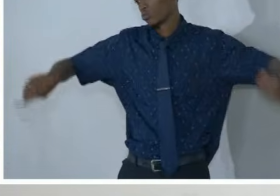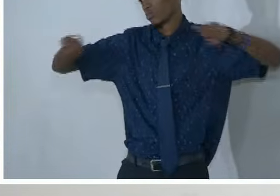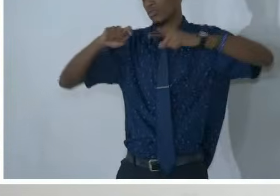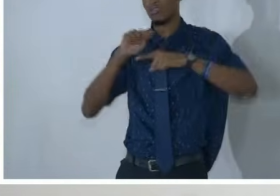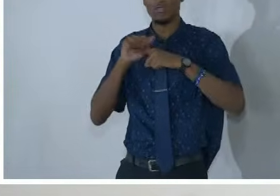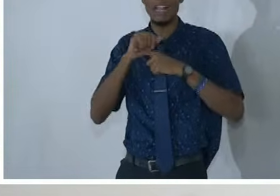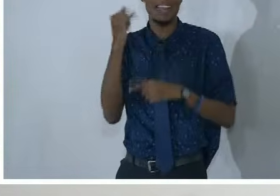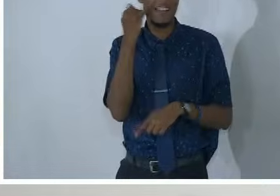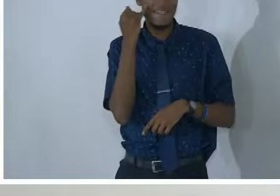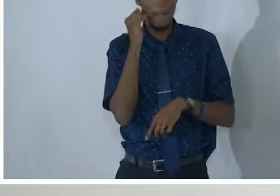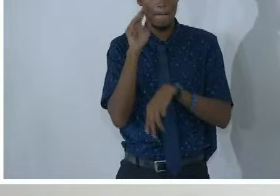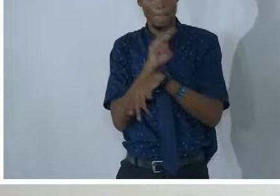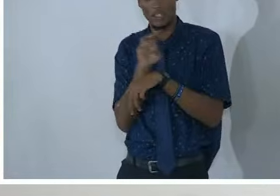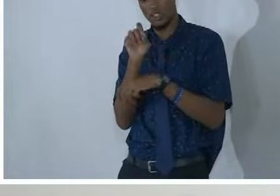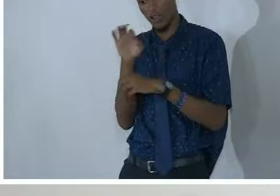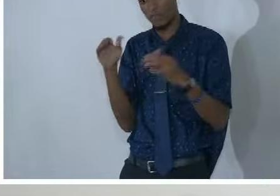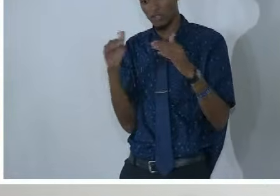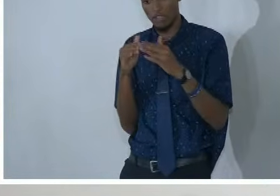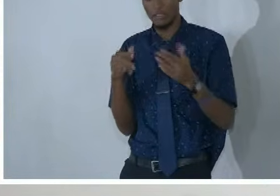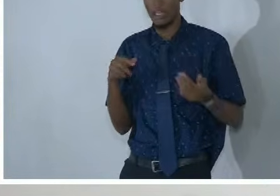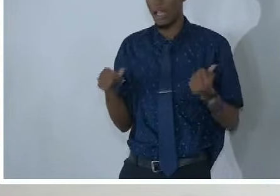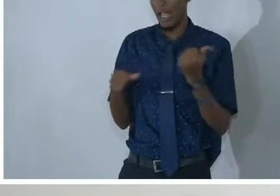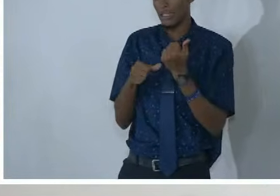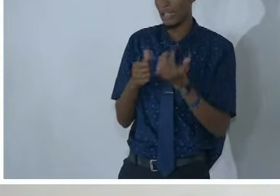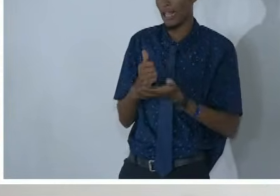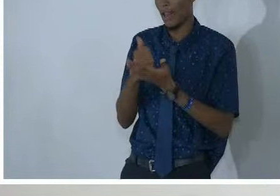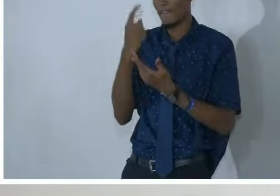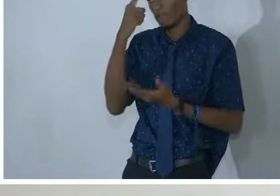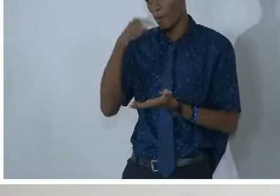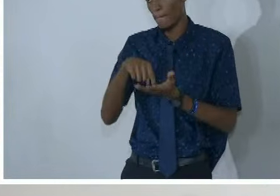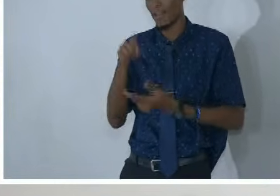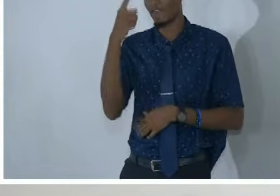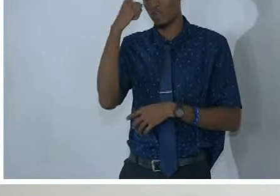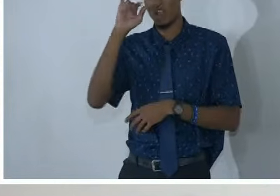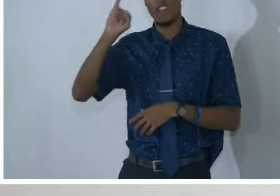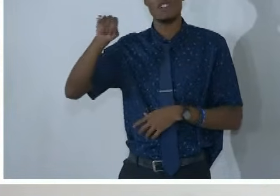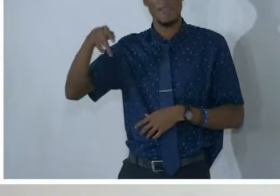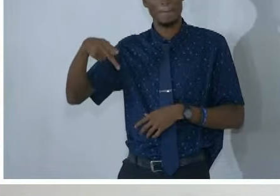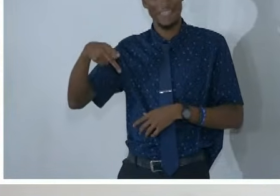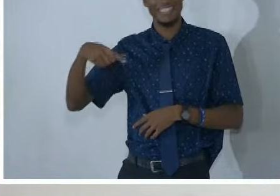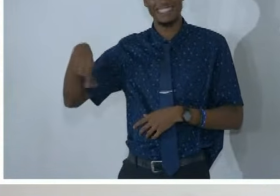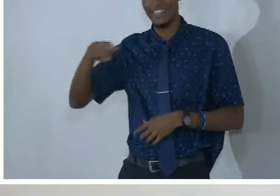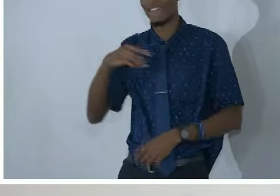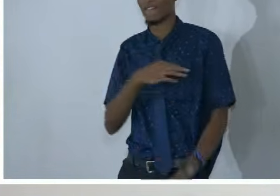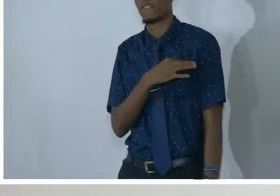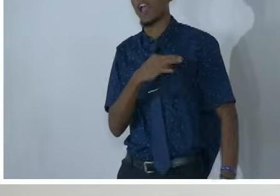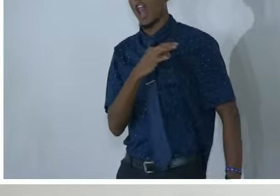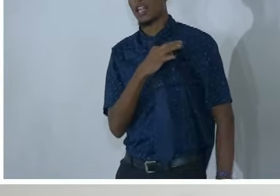Justice assists in the payment, because for the JPs, they're voluntary